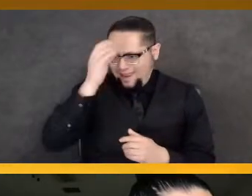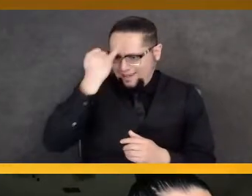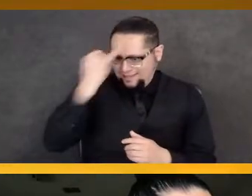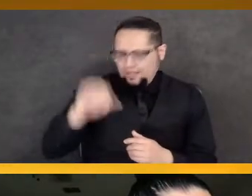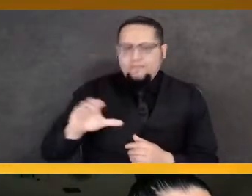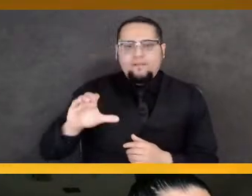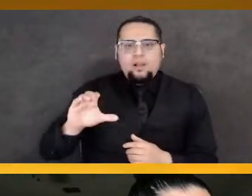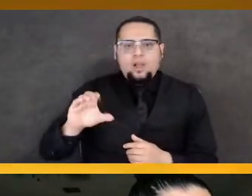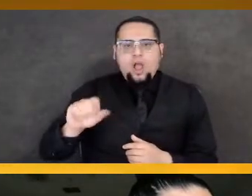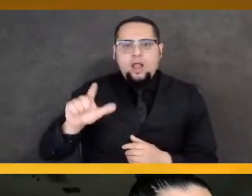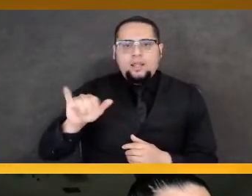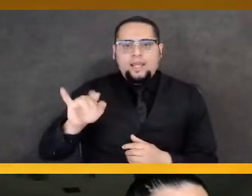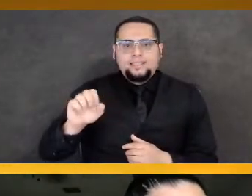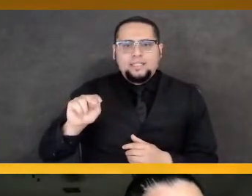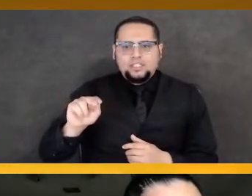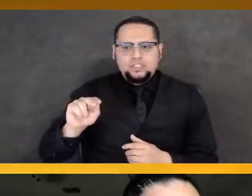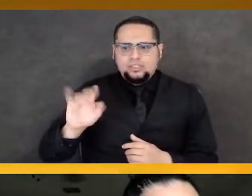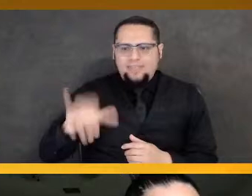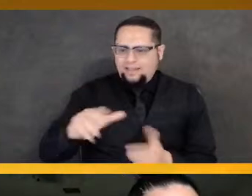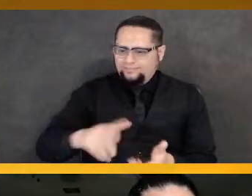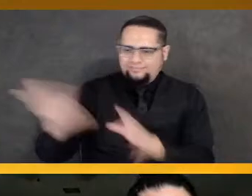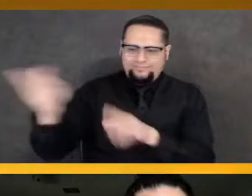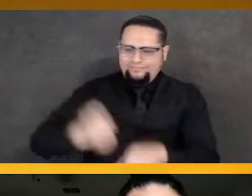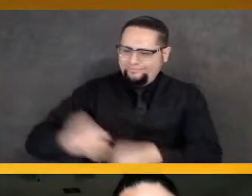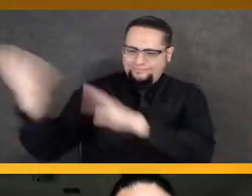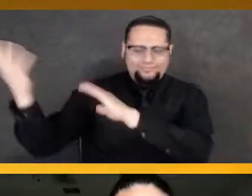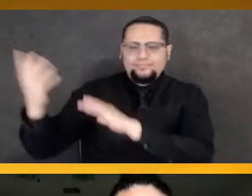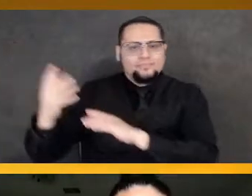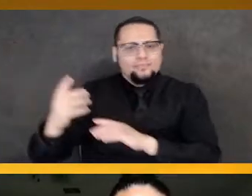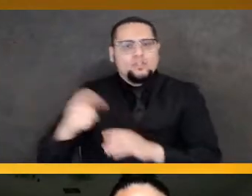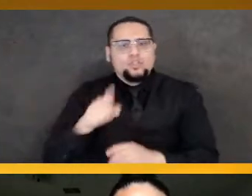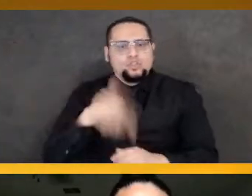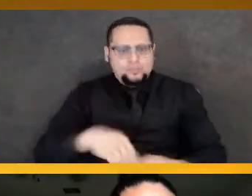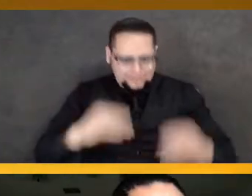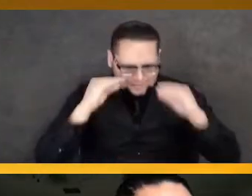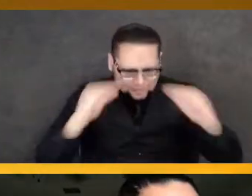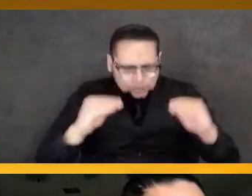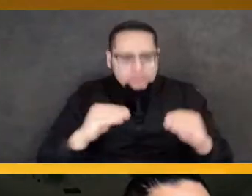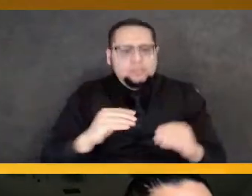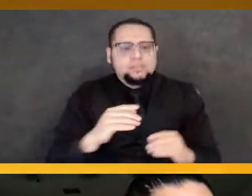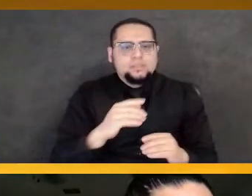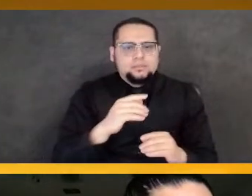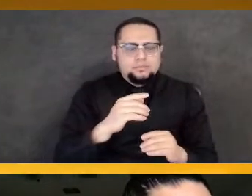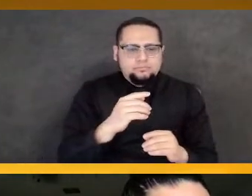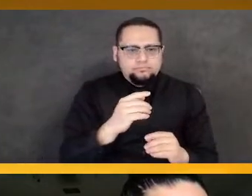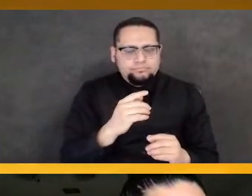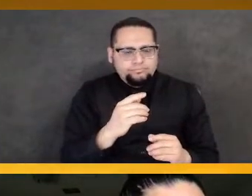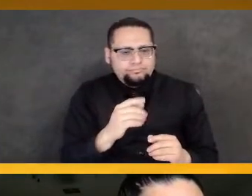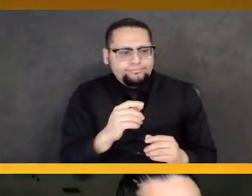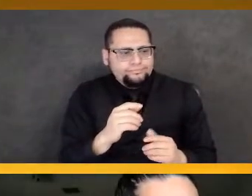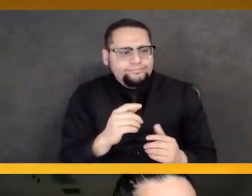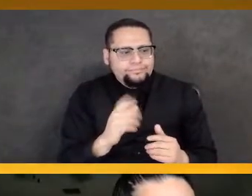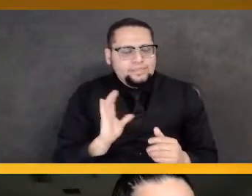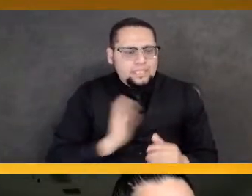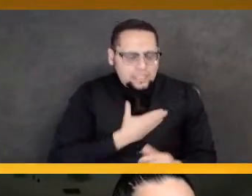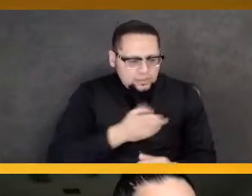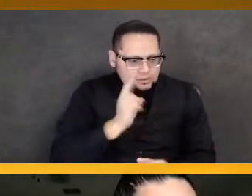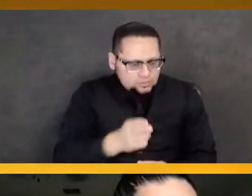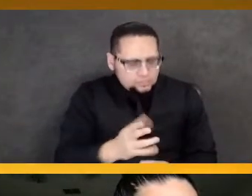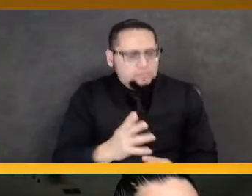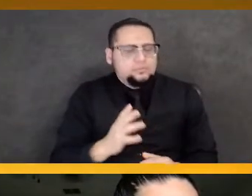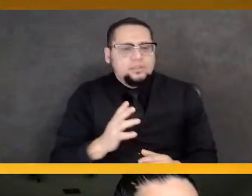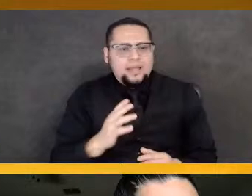interrupting the colonial narrative at every point, and also being able to